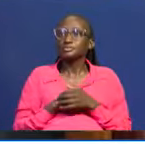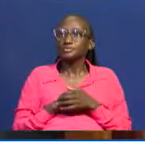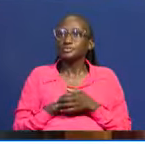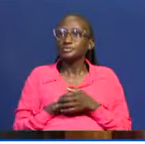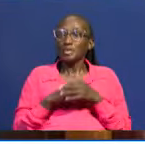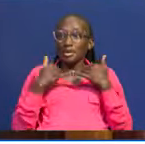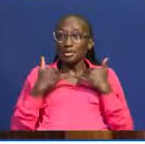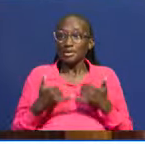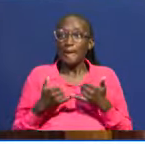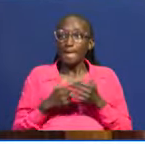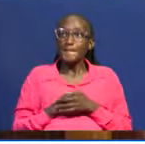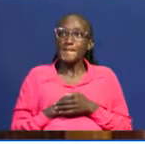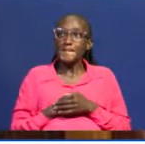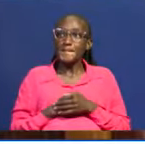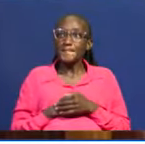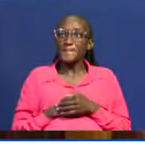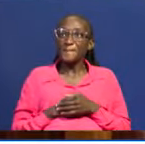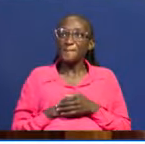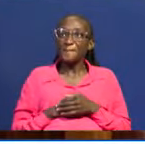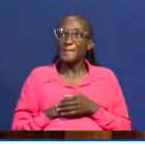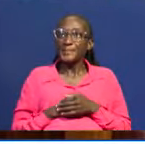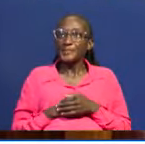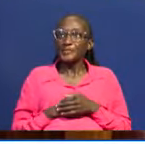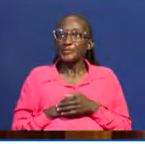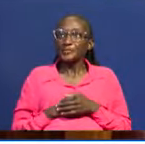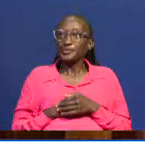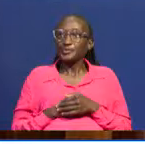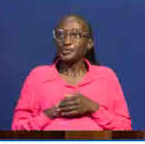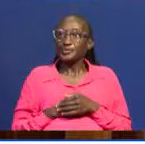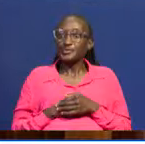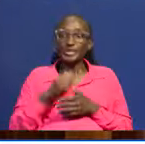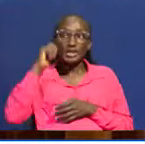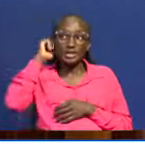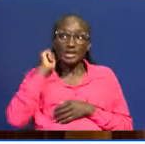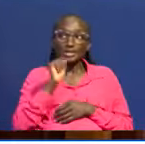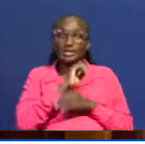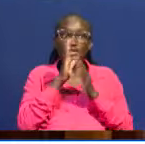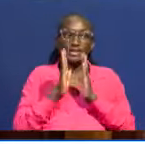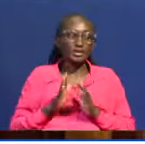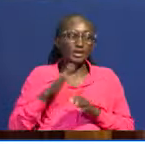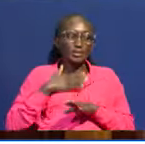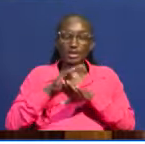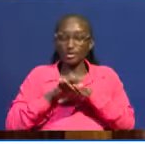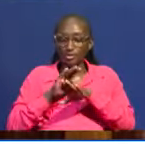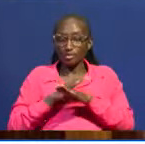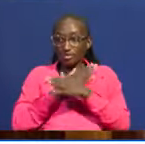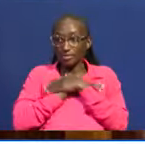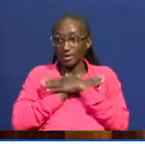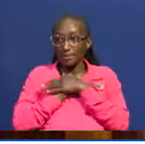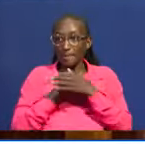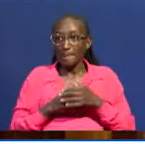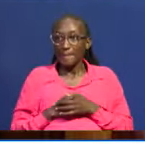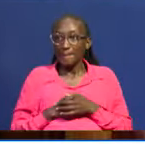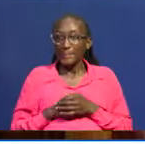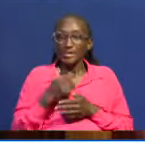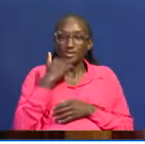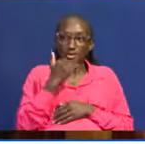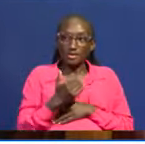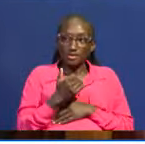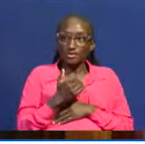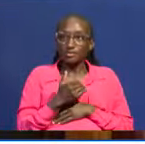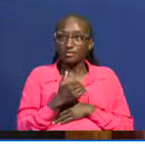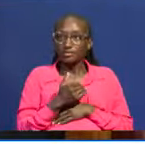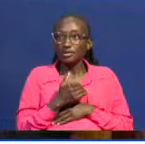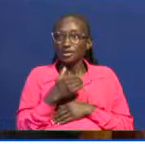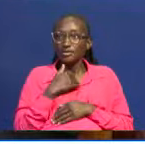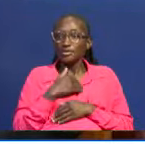Let me now go to Senator Ponandi, my good friend, Senator Cherangei. Thank you very much for the